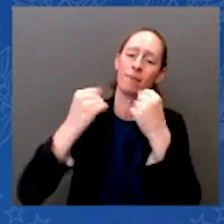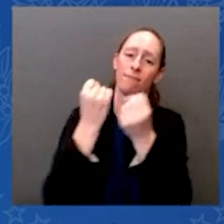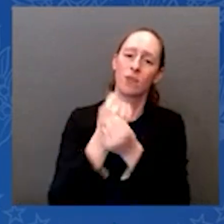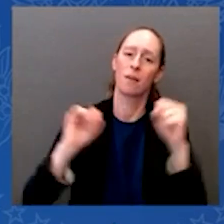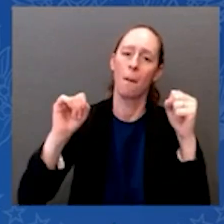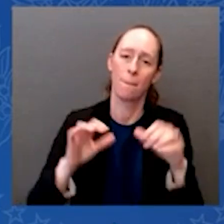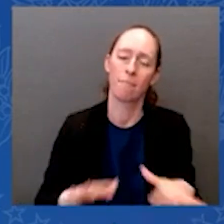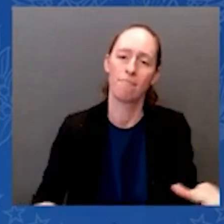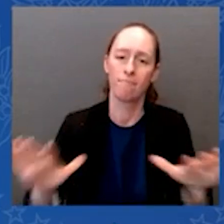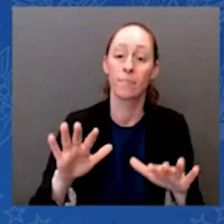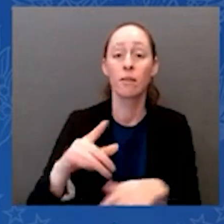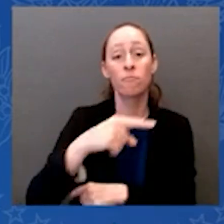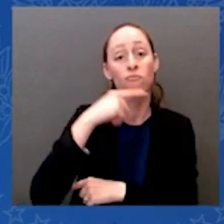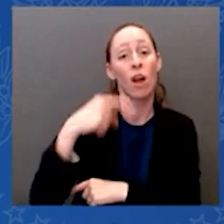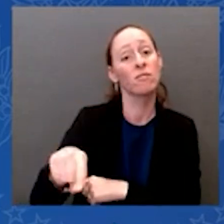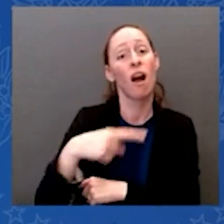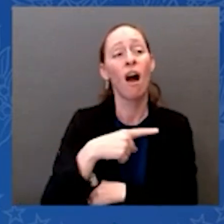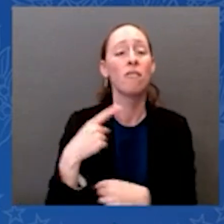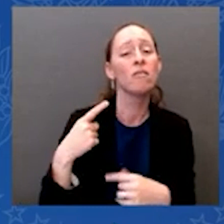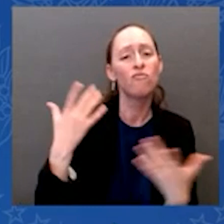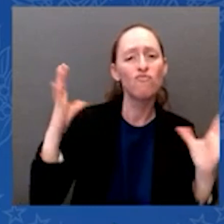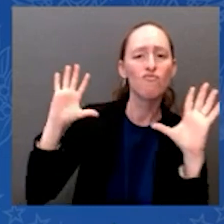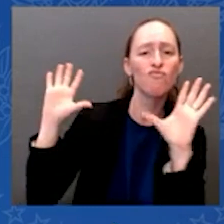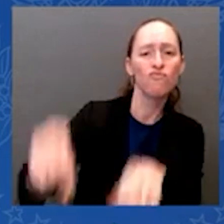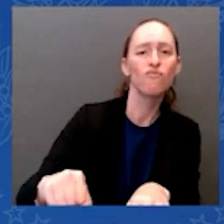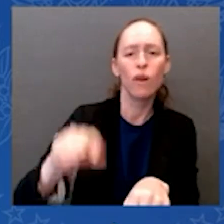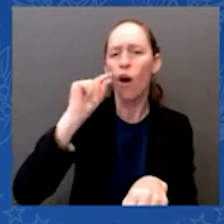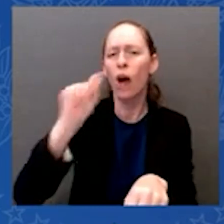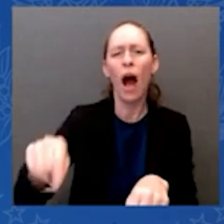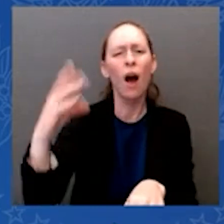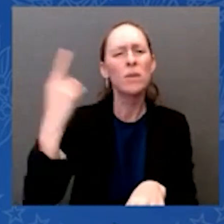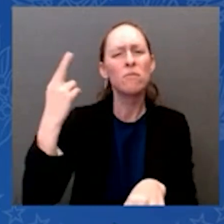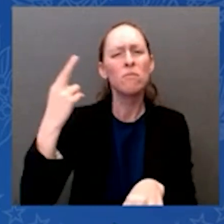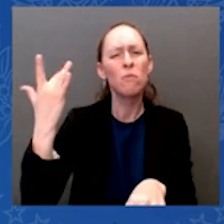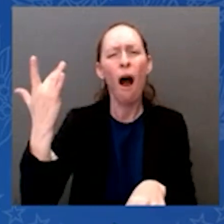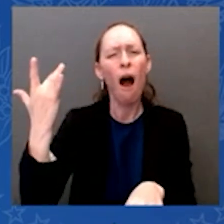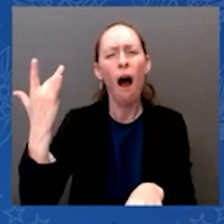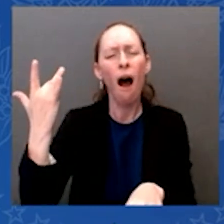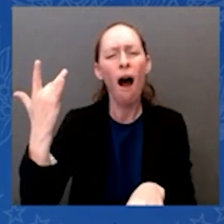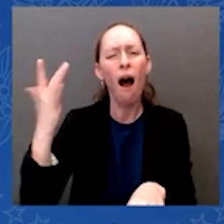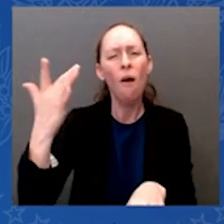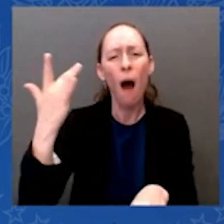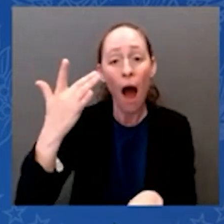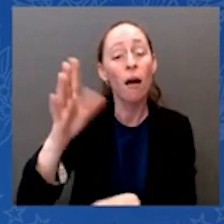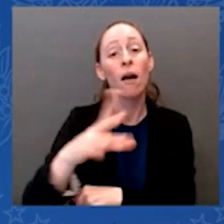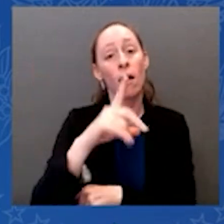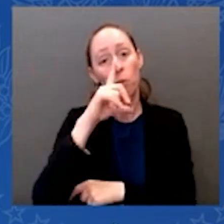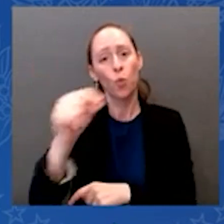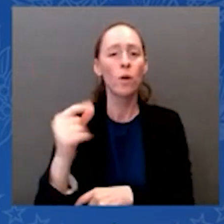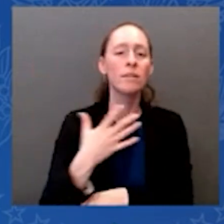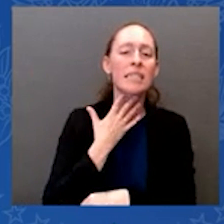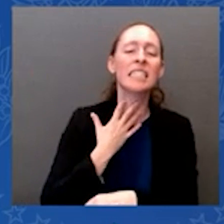of Putin's imperial ambitions is a flagrant violation of the UN Charter and the basic principles